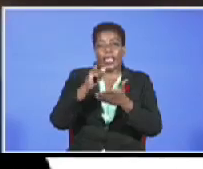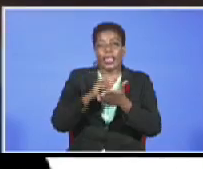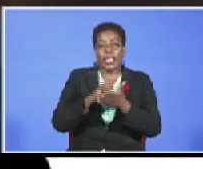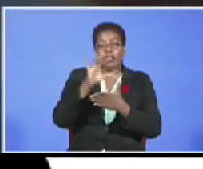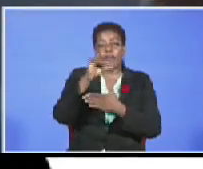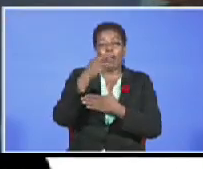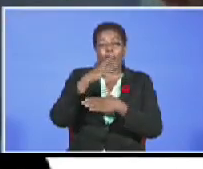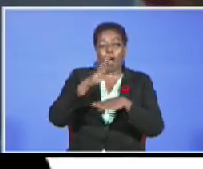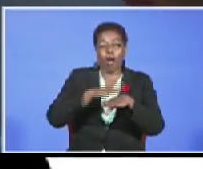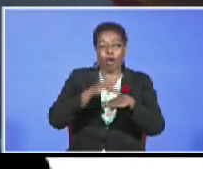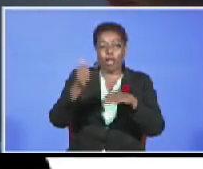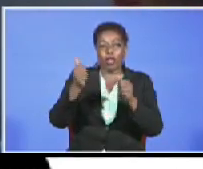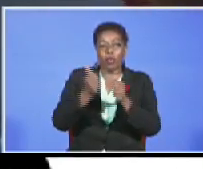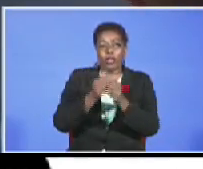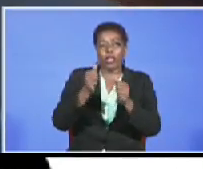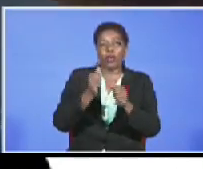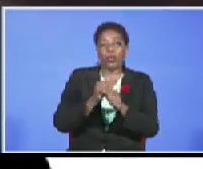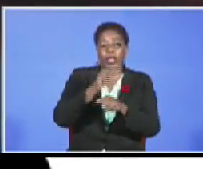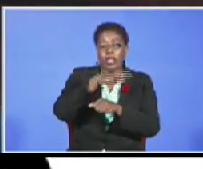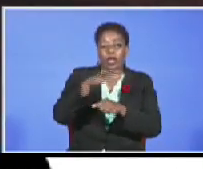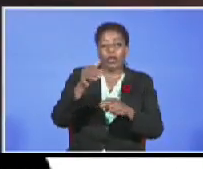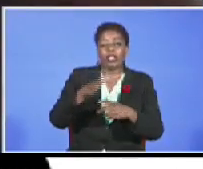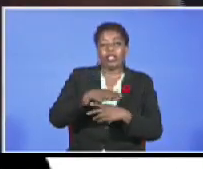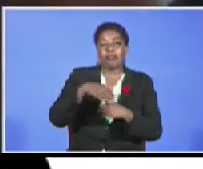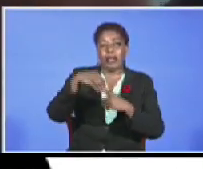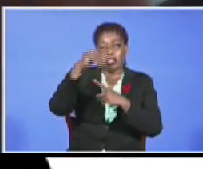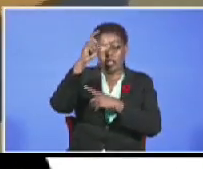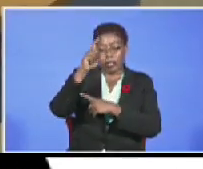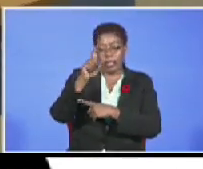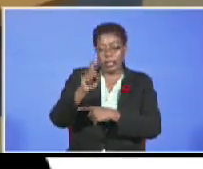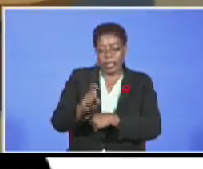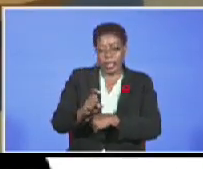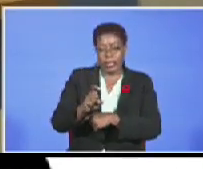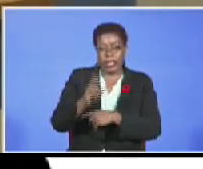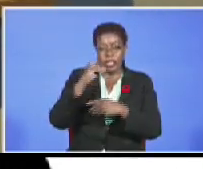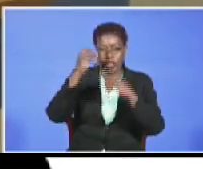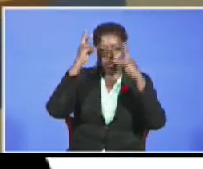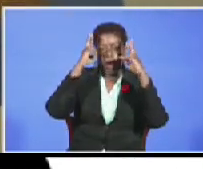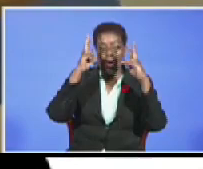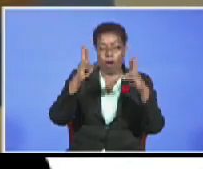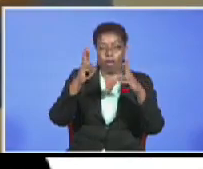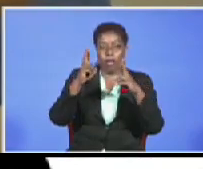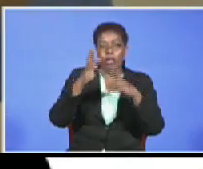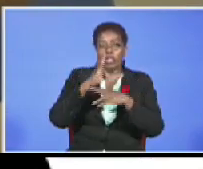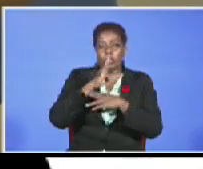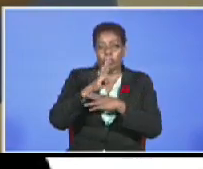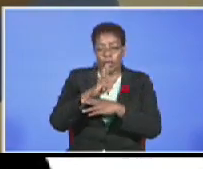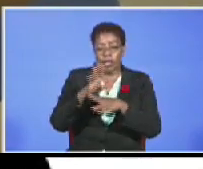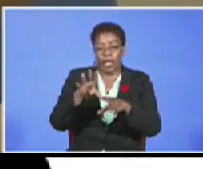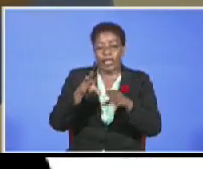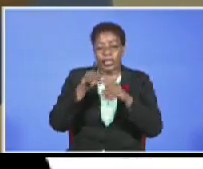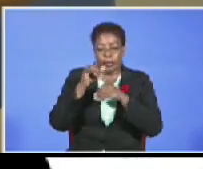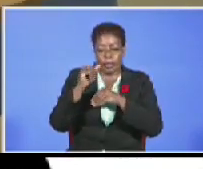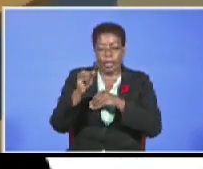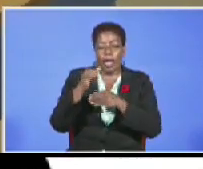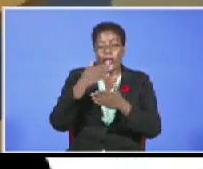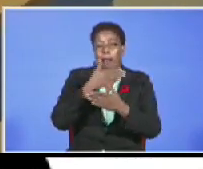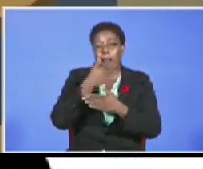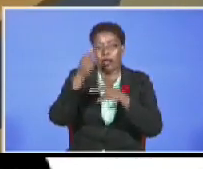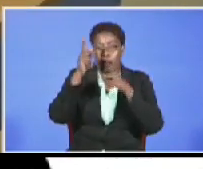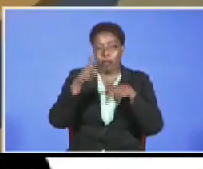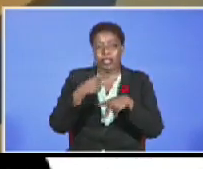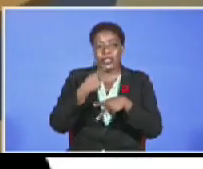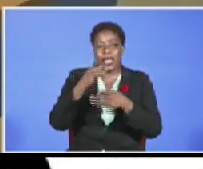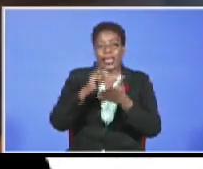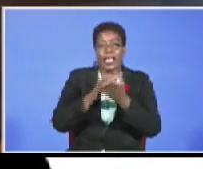her calling working with children with special needs, as they have taught her to be tolerant and to be a better person. Anastor says there are many people